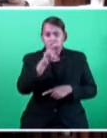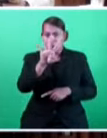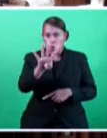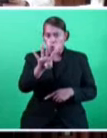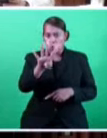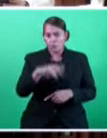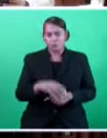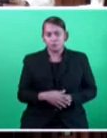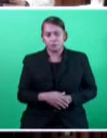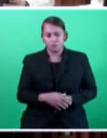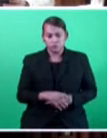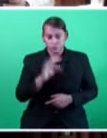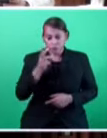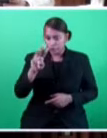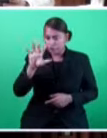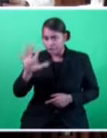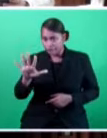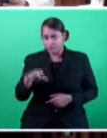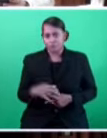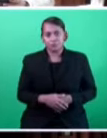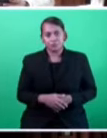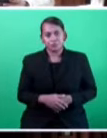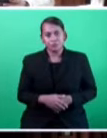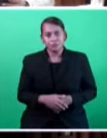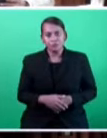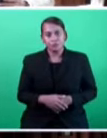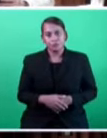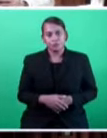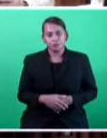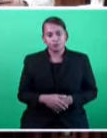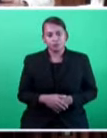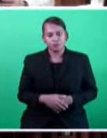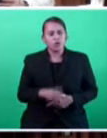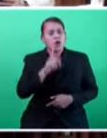Rule 5, and Order 85.